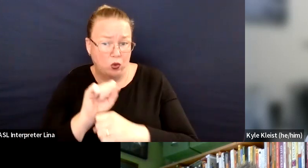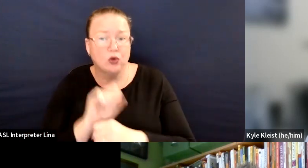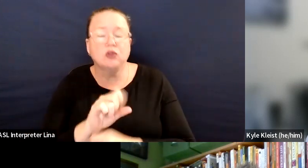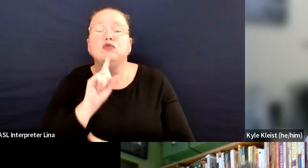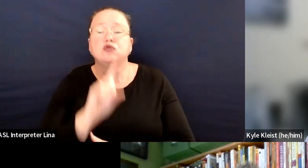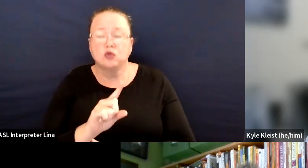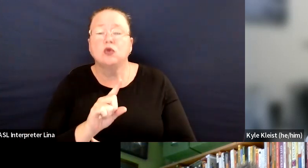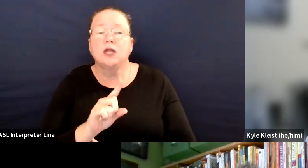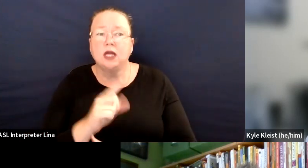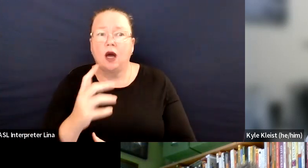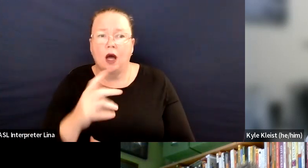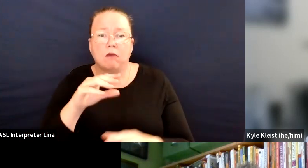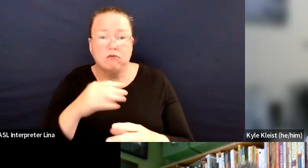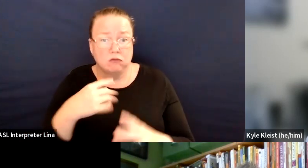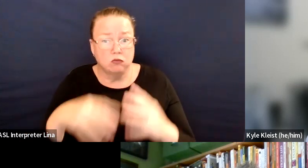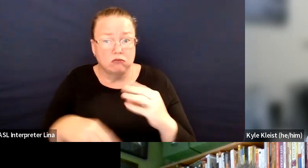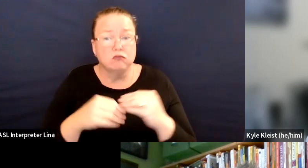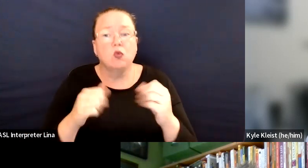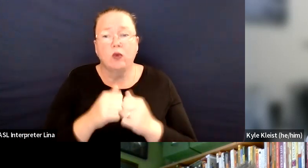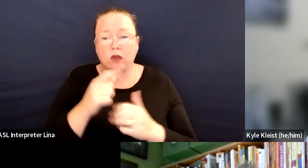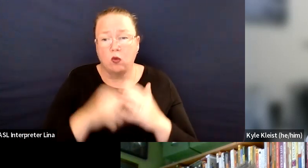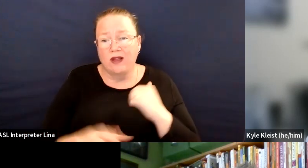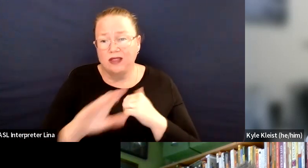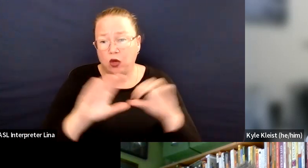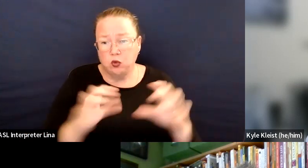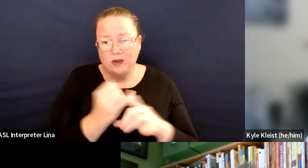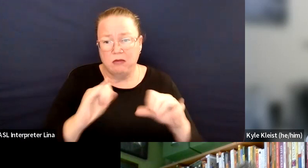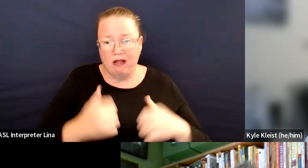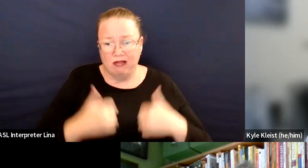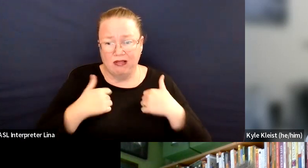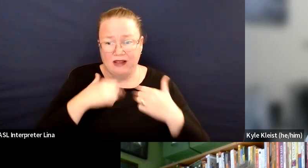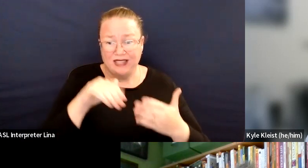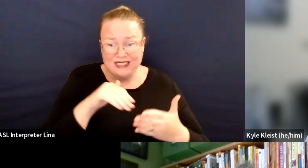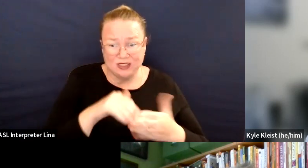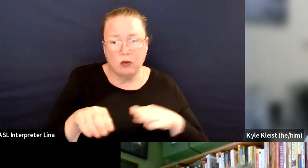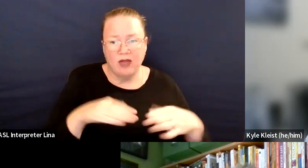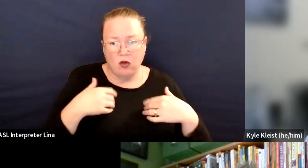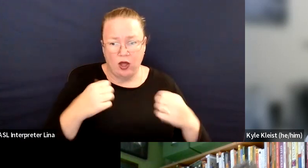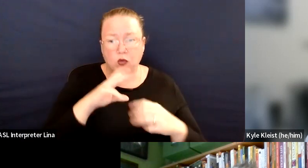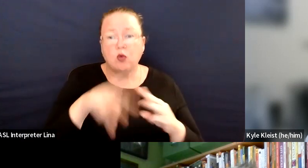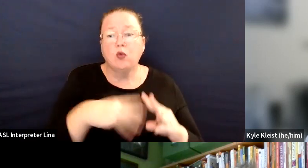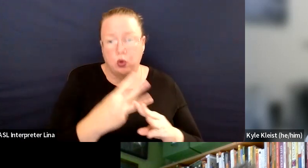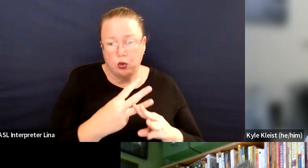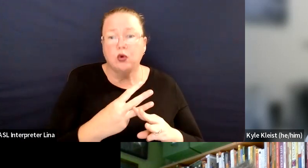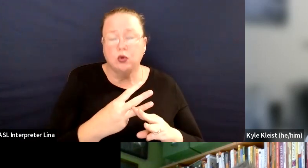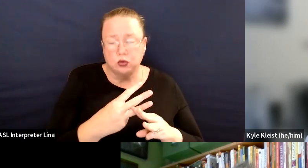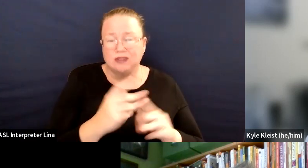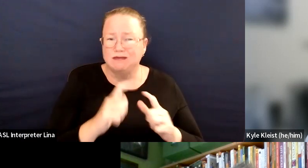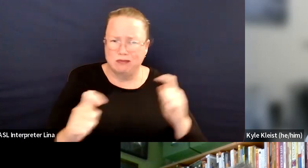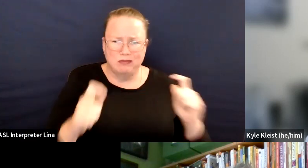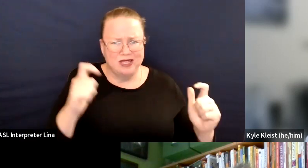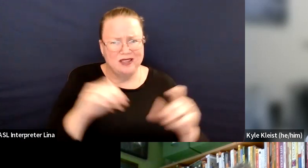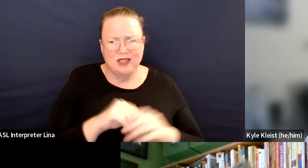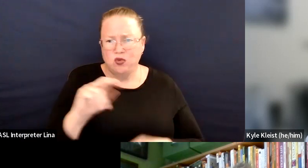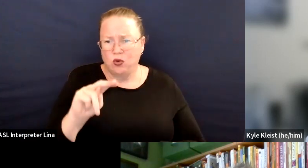particularly in addition to what they're doing in the independent living centers in the behavioral health world. It is very big in North